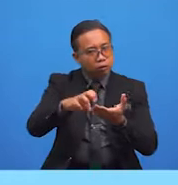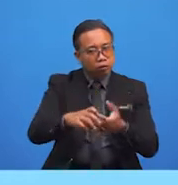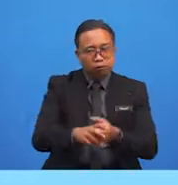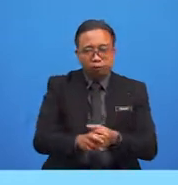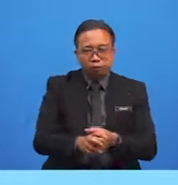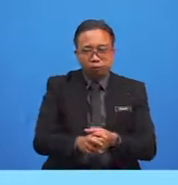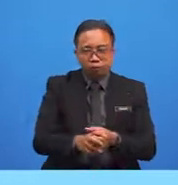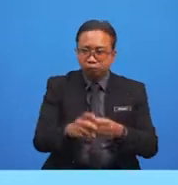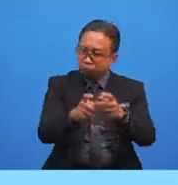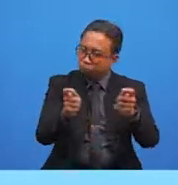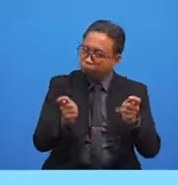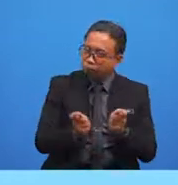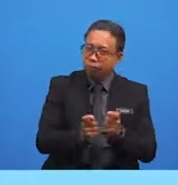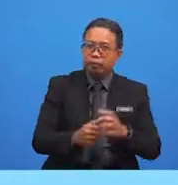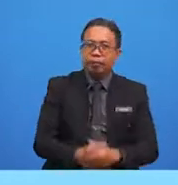environment.